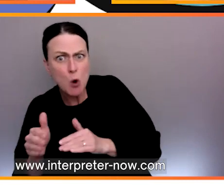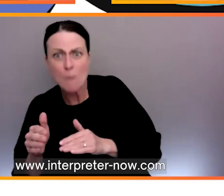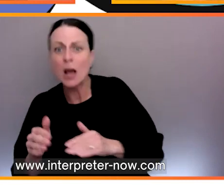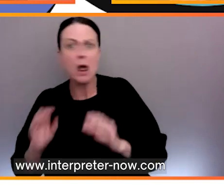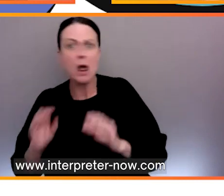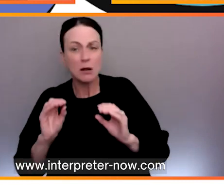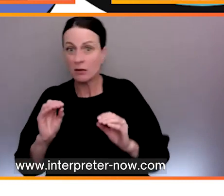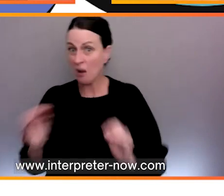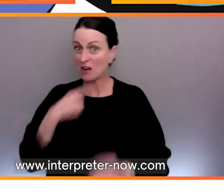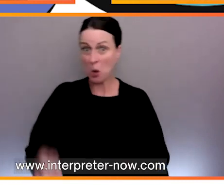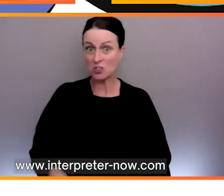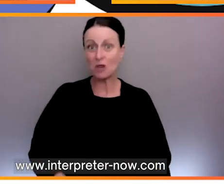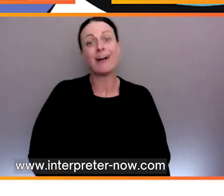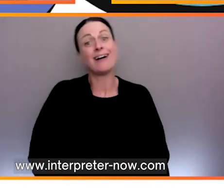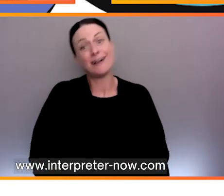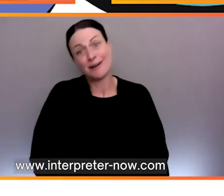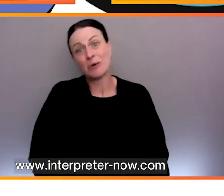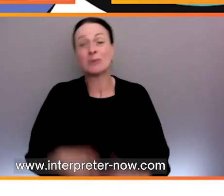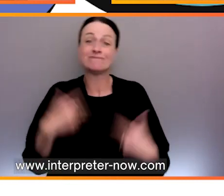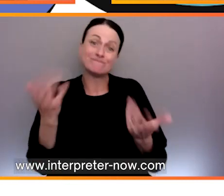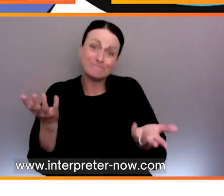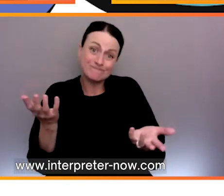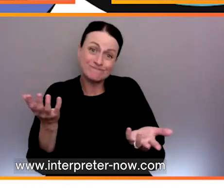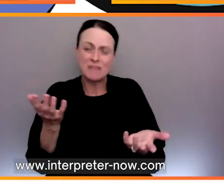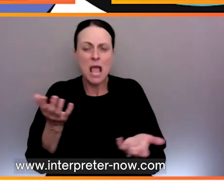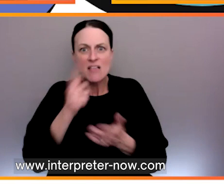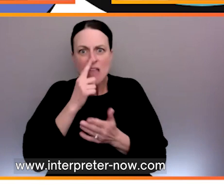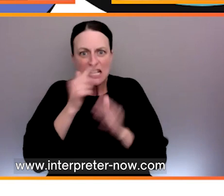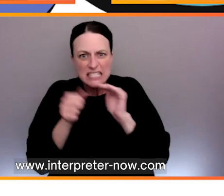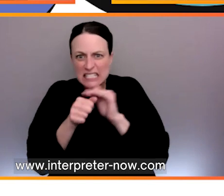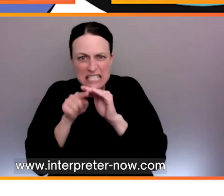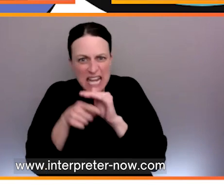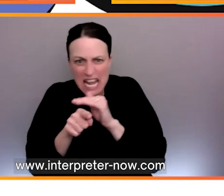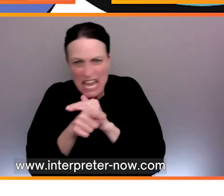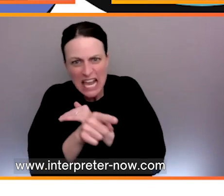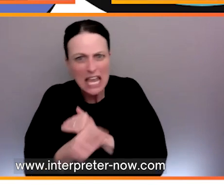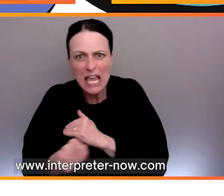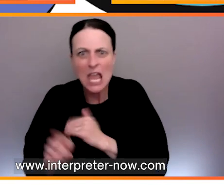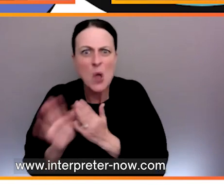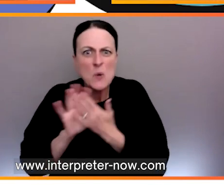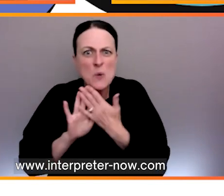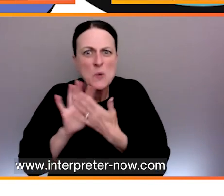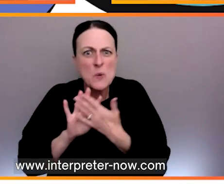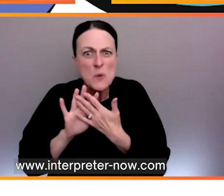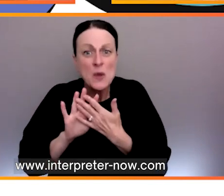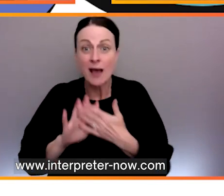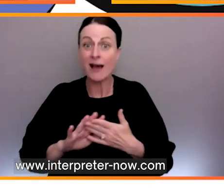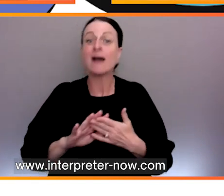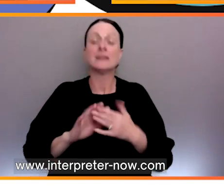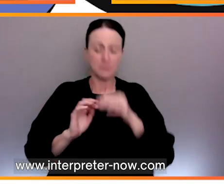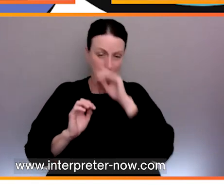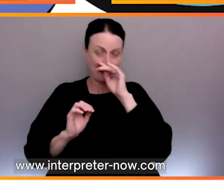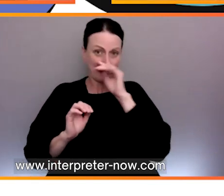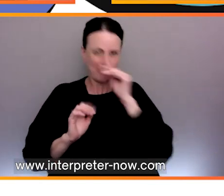get private, just one-on-one. What are you doing? Get back in your box. Why do you think your